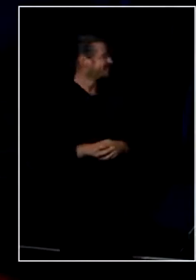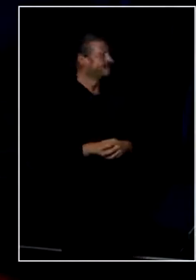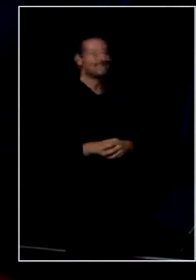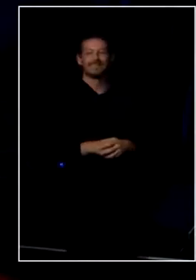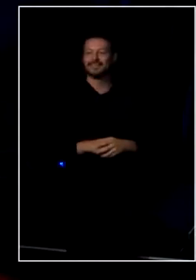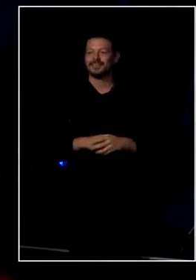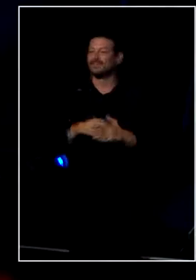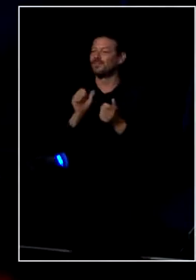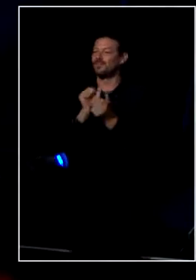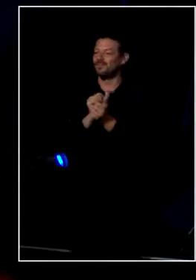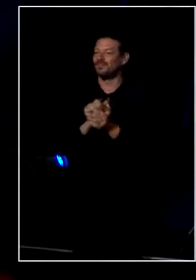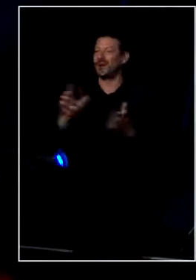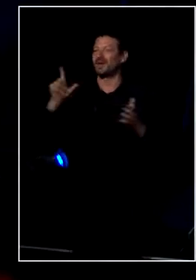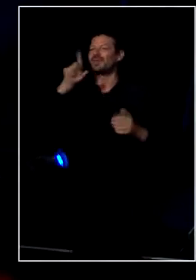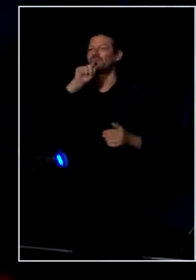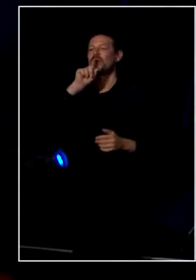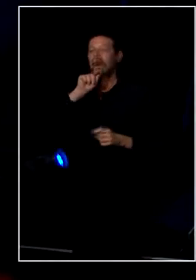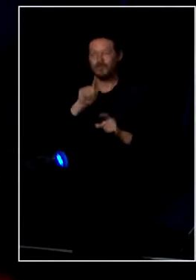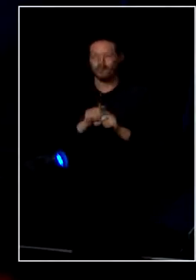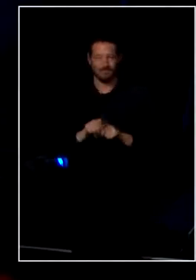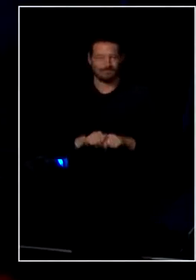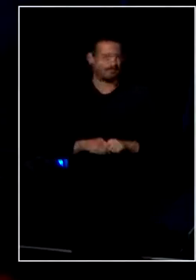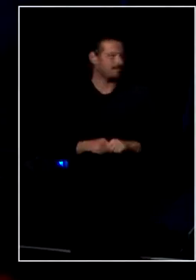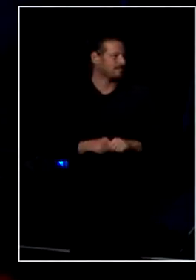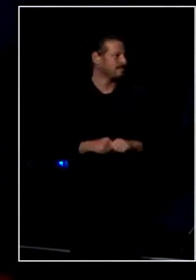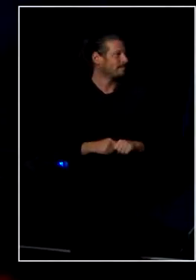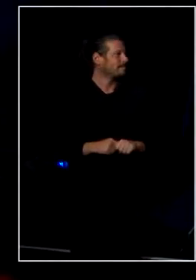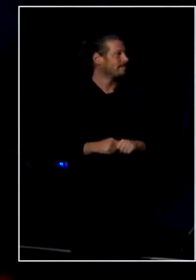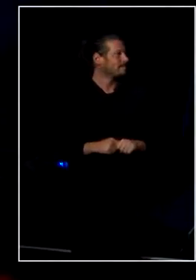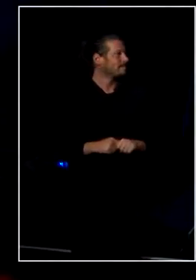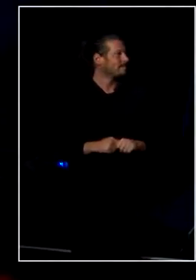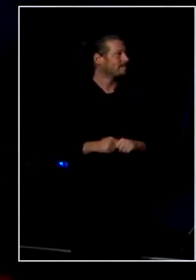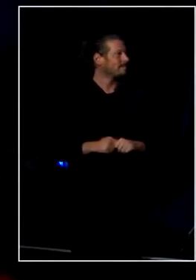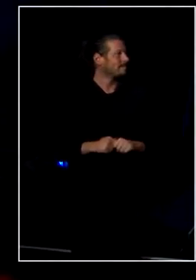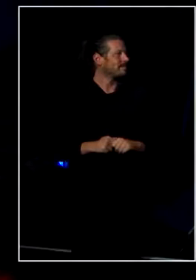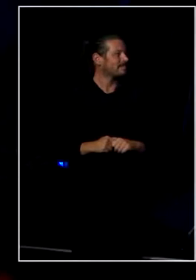free as a bird, and that.